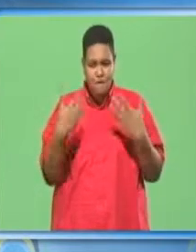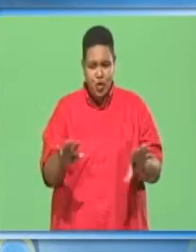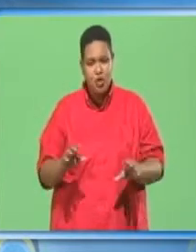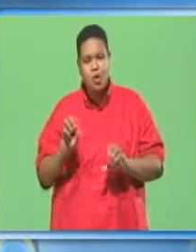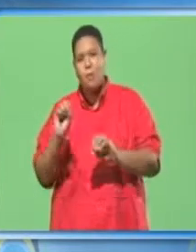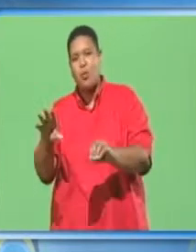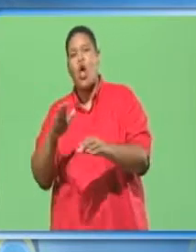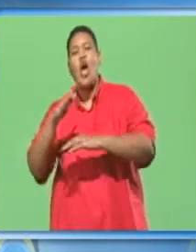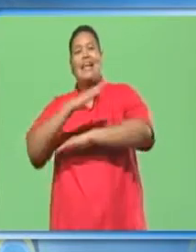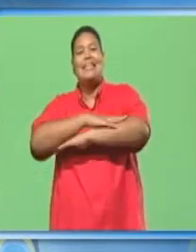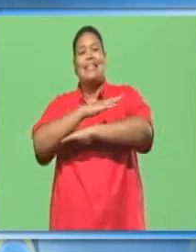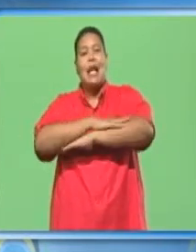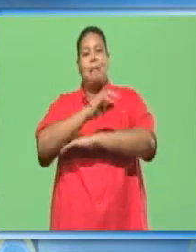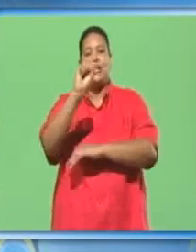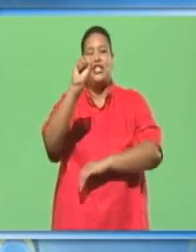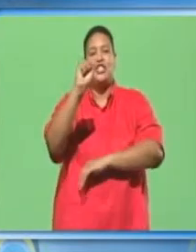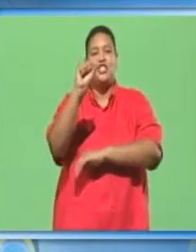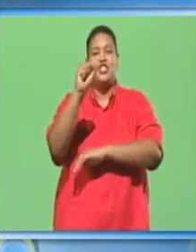saw.